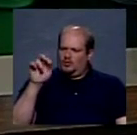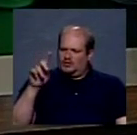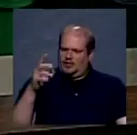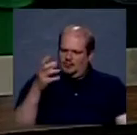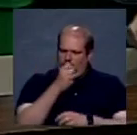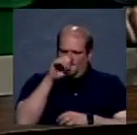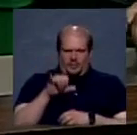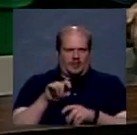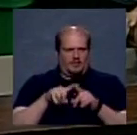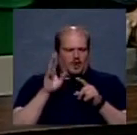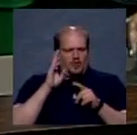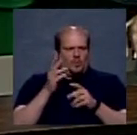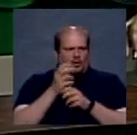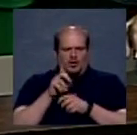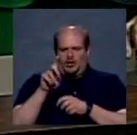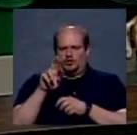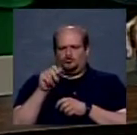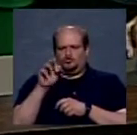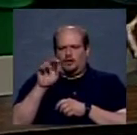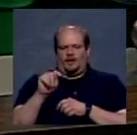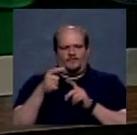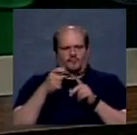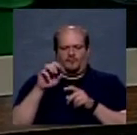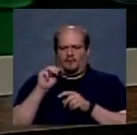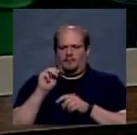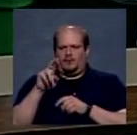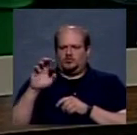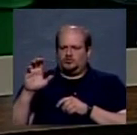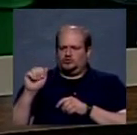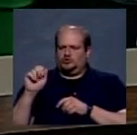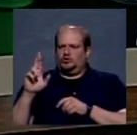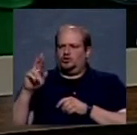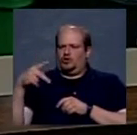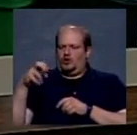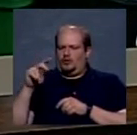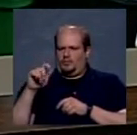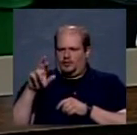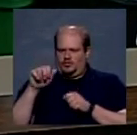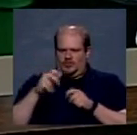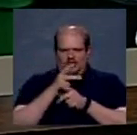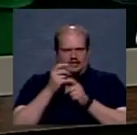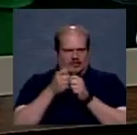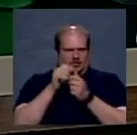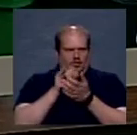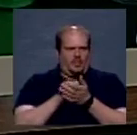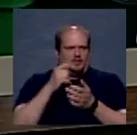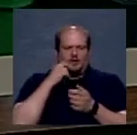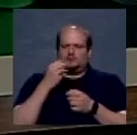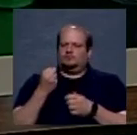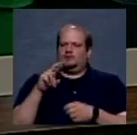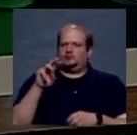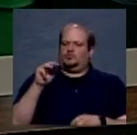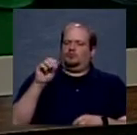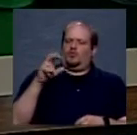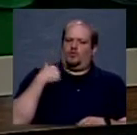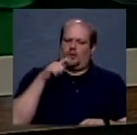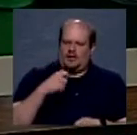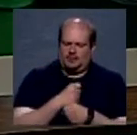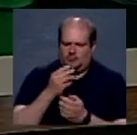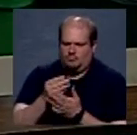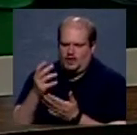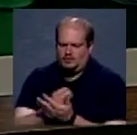getting a draft from Mr. Carpenter that we can deal with this, because as I said to Mr. Moore, we need to start making some